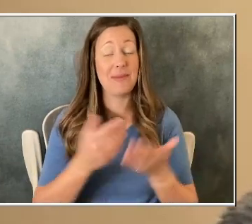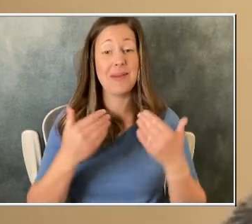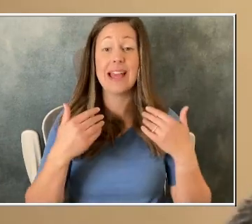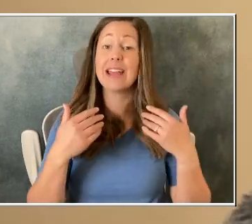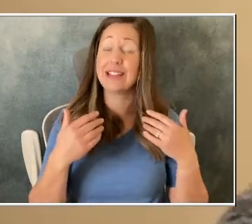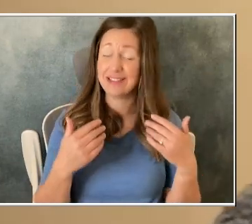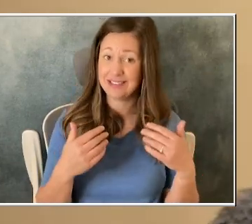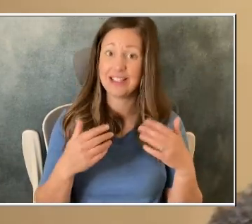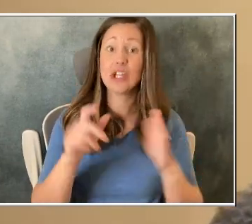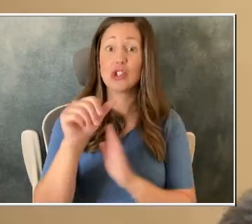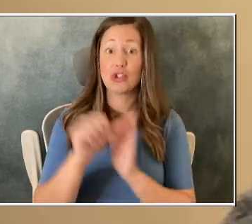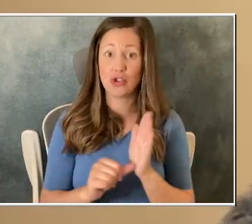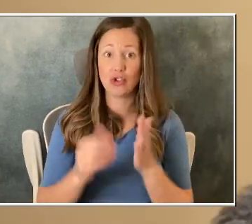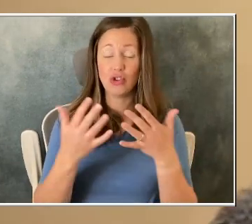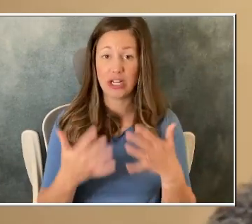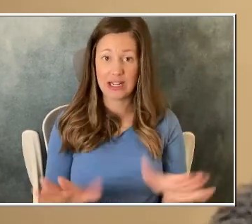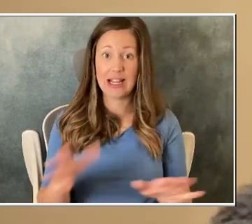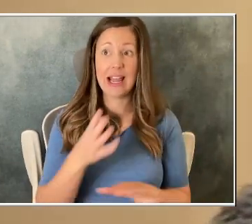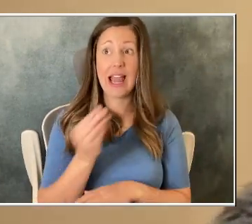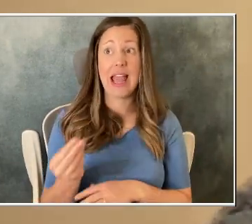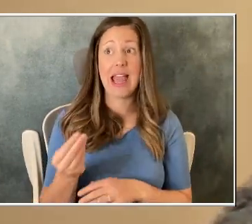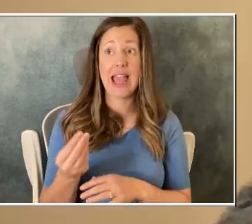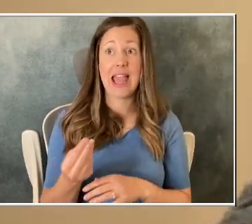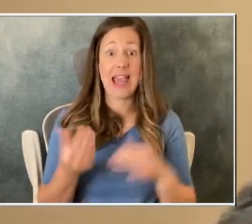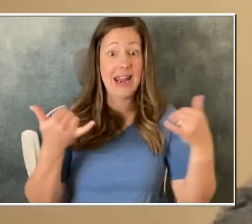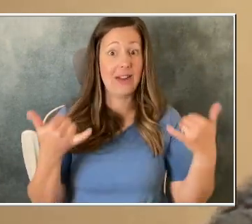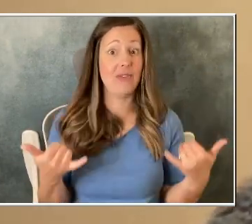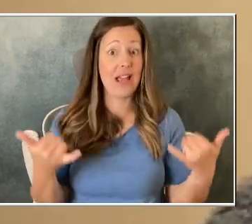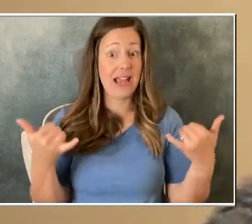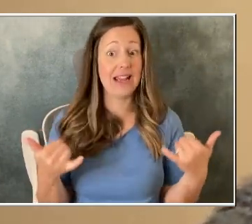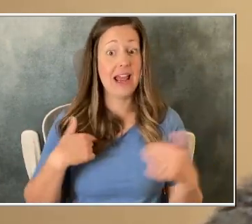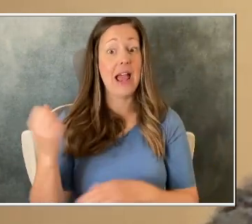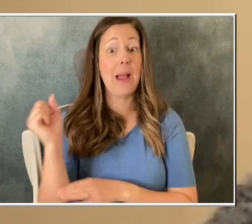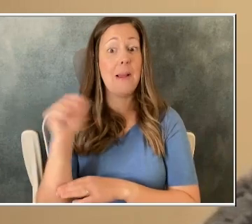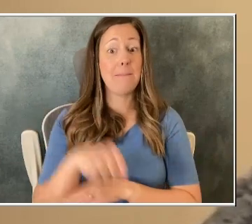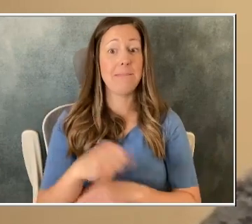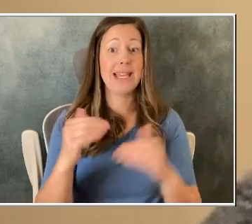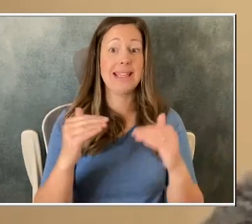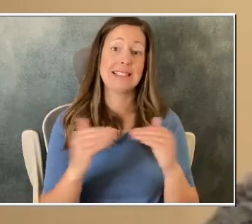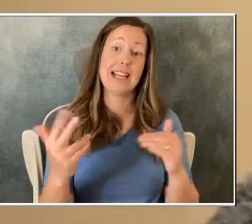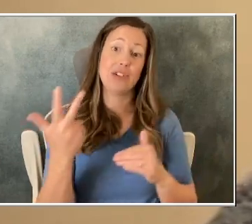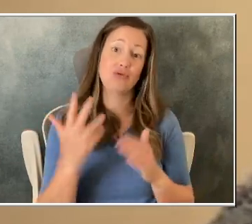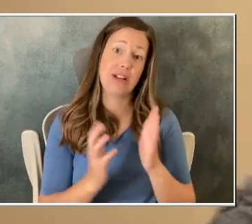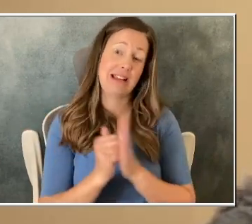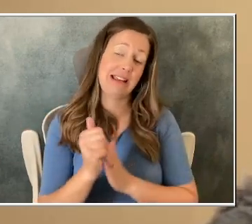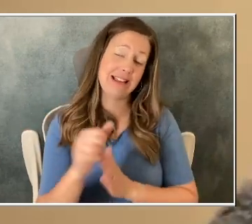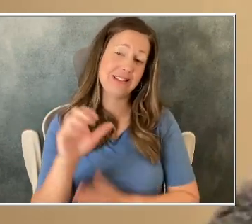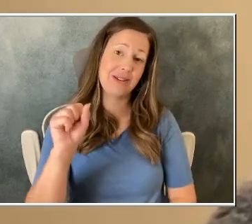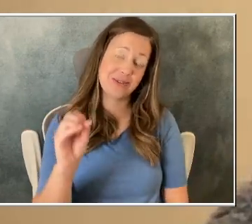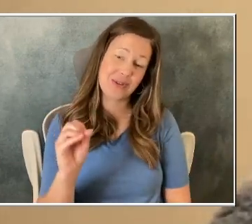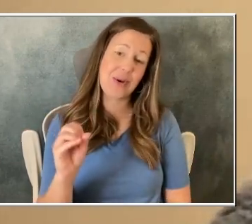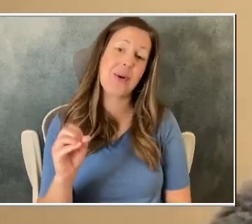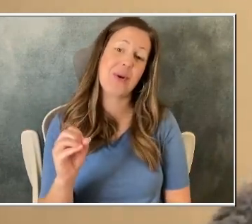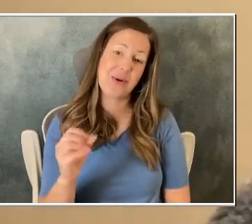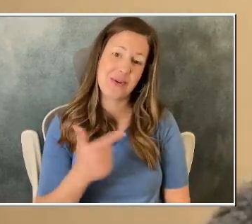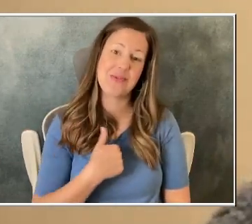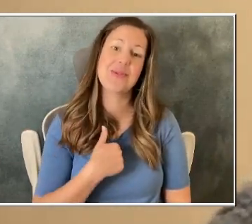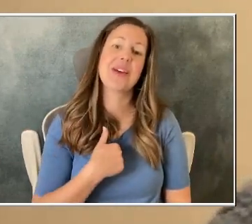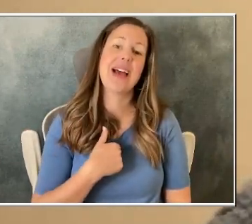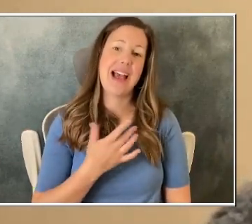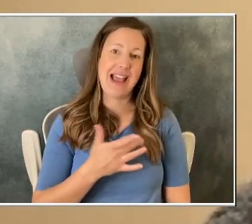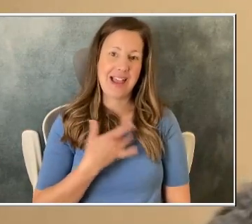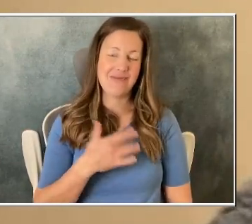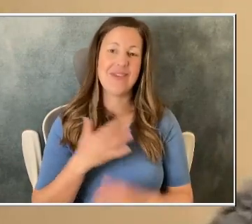surgery, and as of this moment, I beat stage 3 cancer. So I am doing pretty awesome right